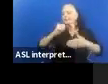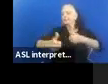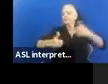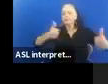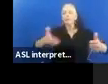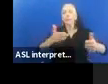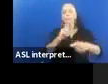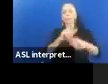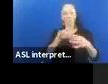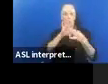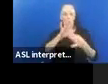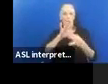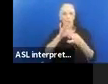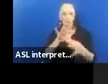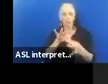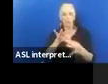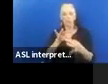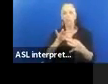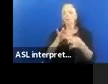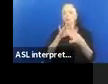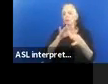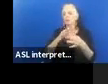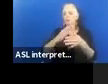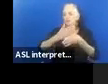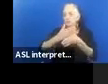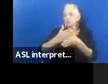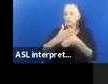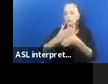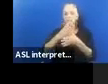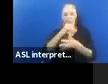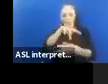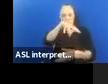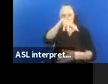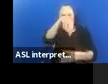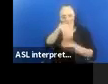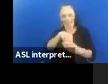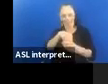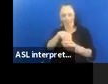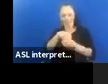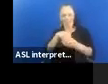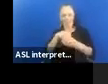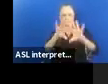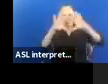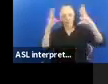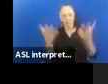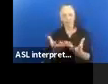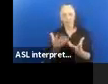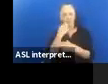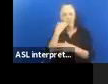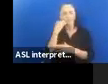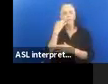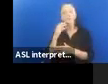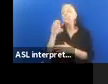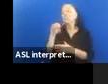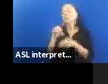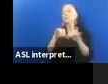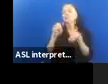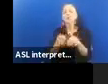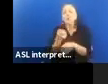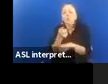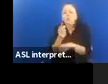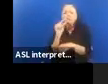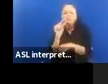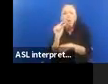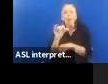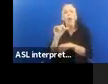it's the relationships between and within those things. An ecosystem can be as small as a raindrop or